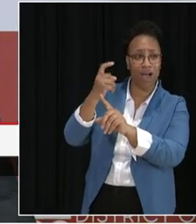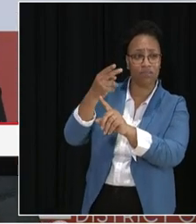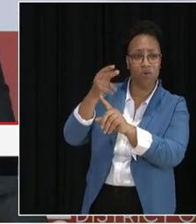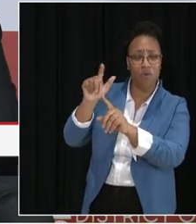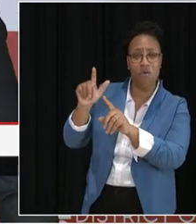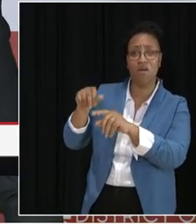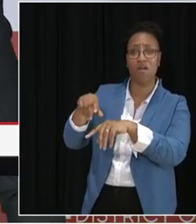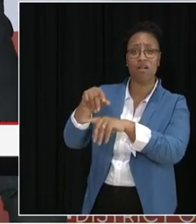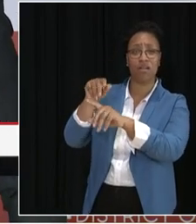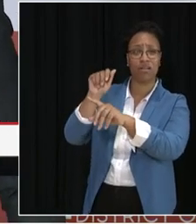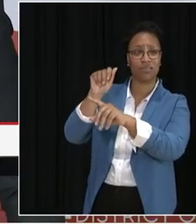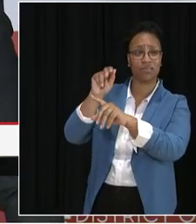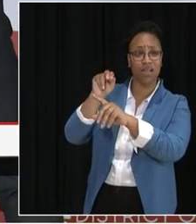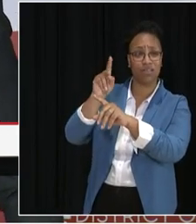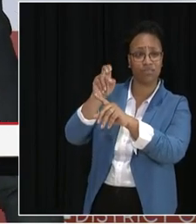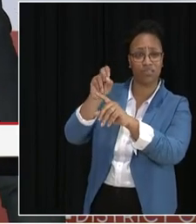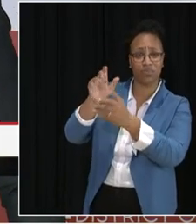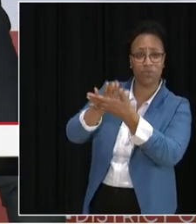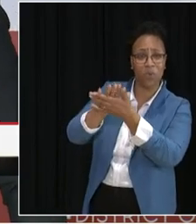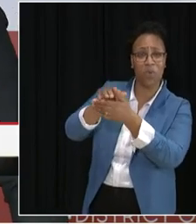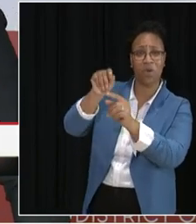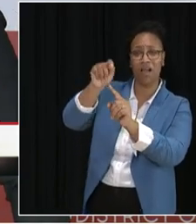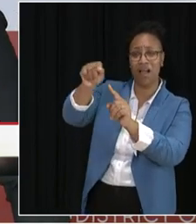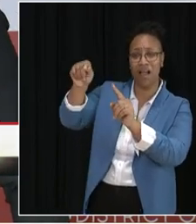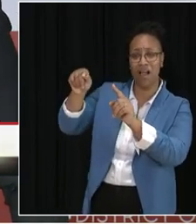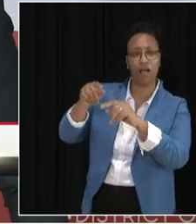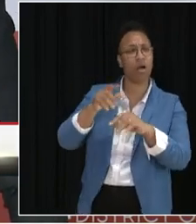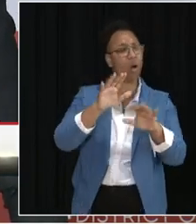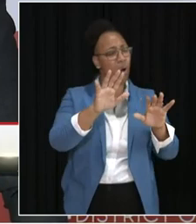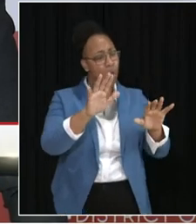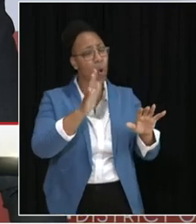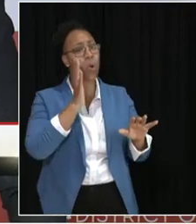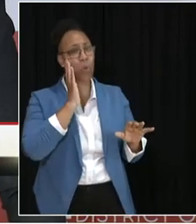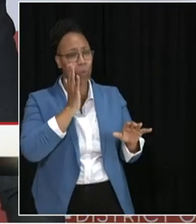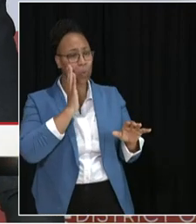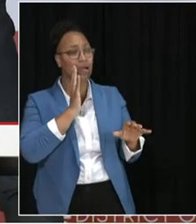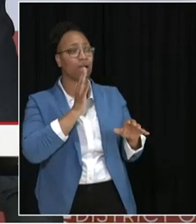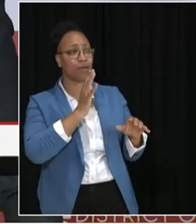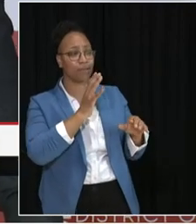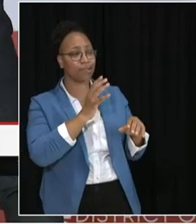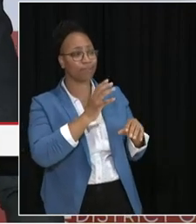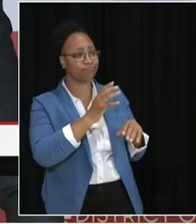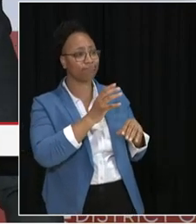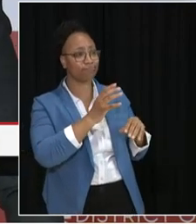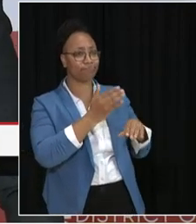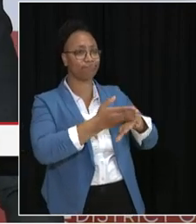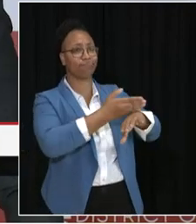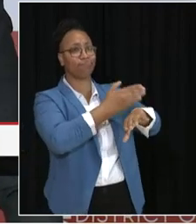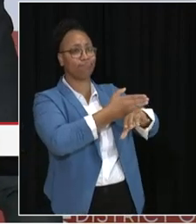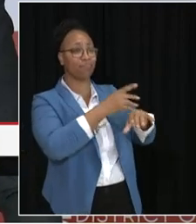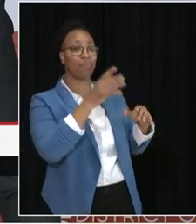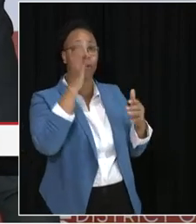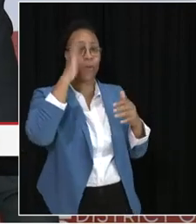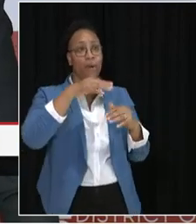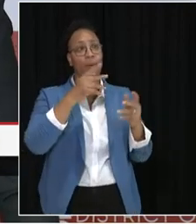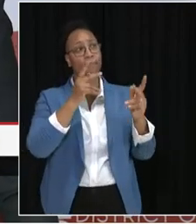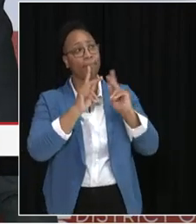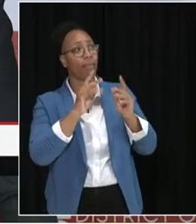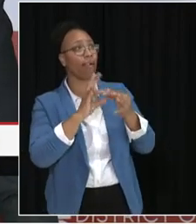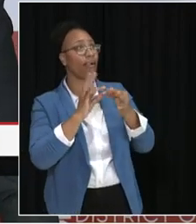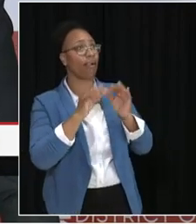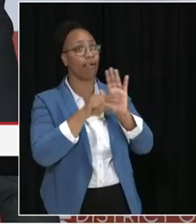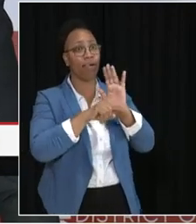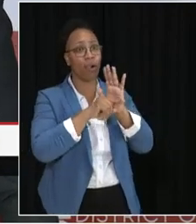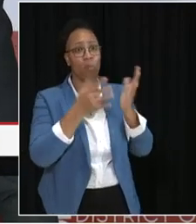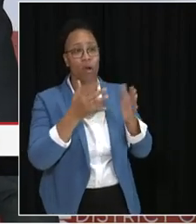plan for space. I know there were some questions about traffic as well. There was a traffic study, and I think we worked through some solutions to ensure that students can